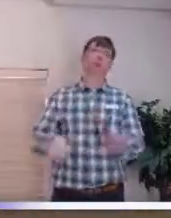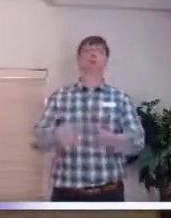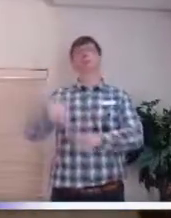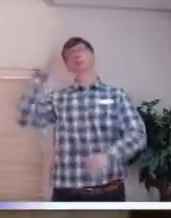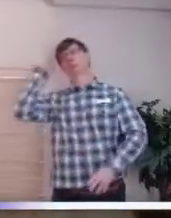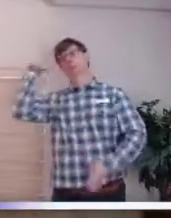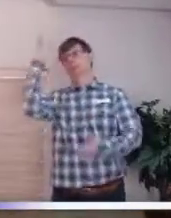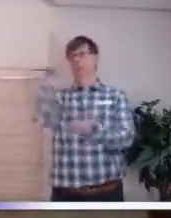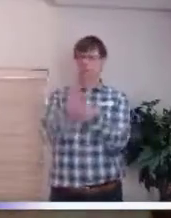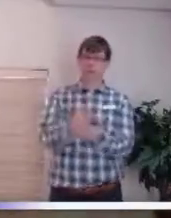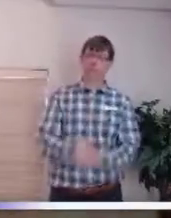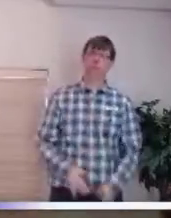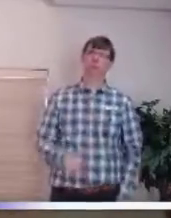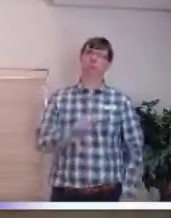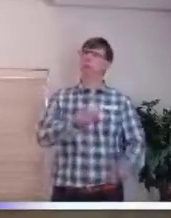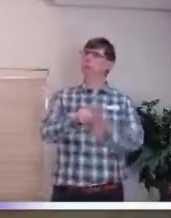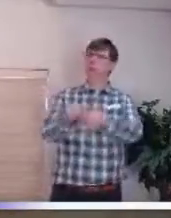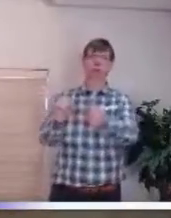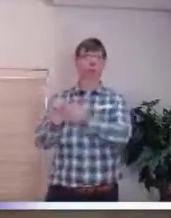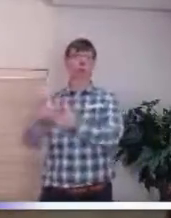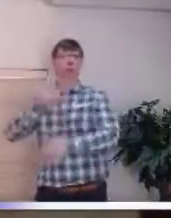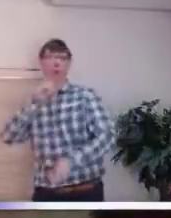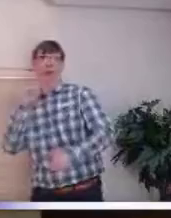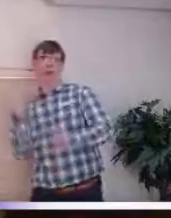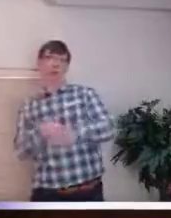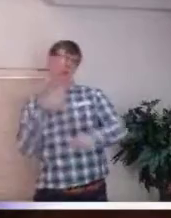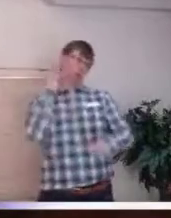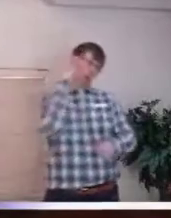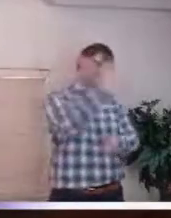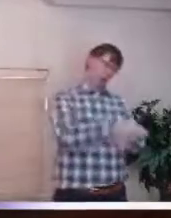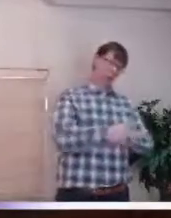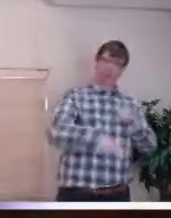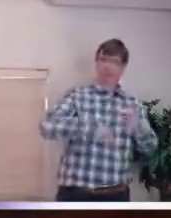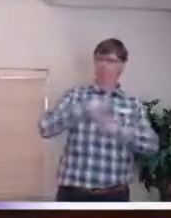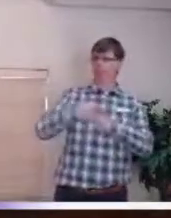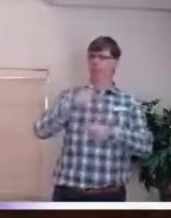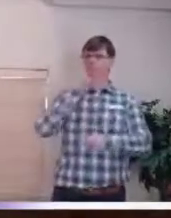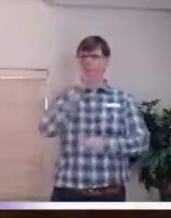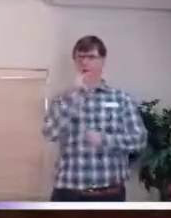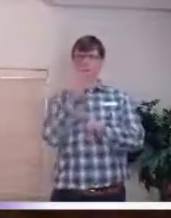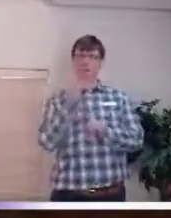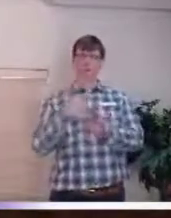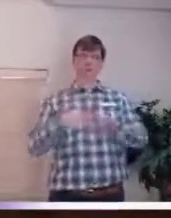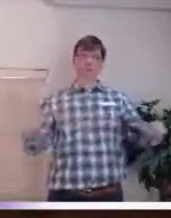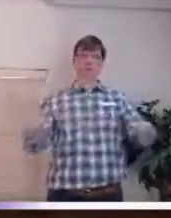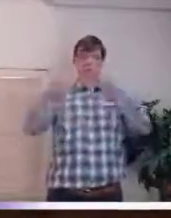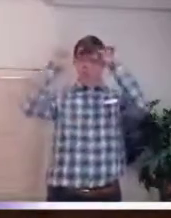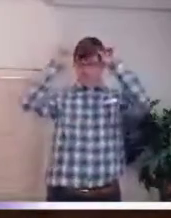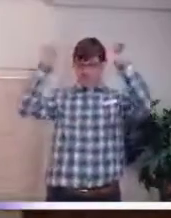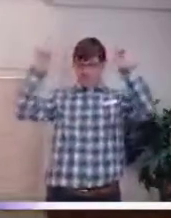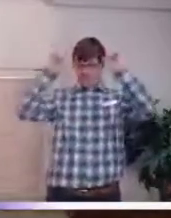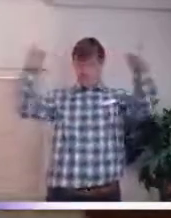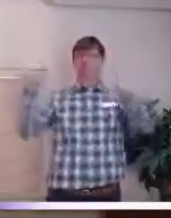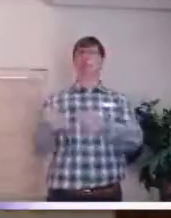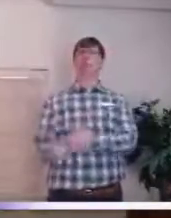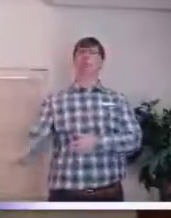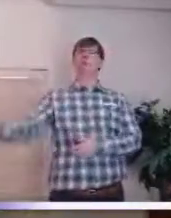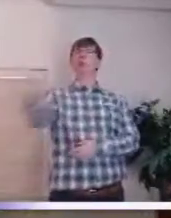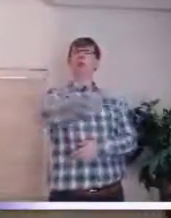law. So whether you're a kind person and you're wanting to manifest something in your